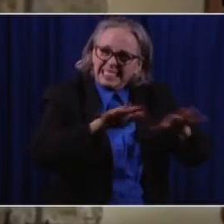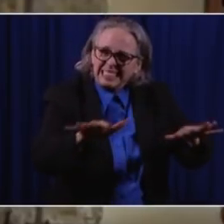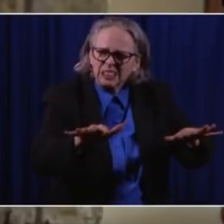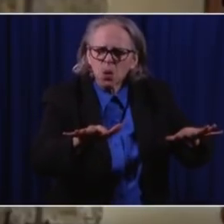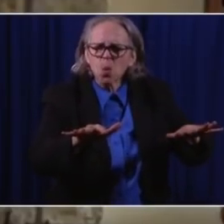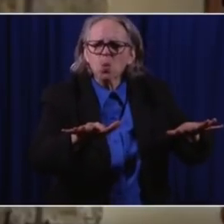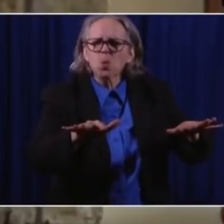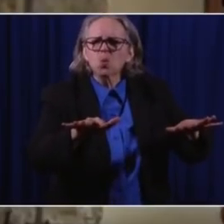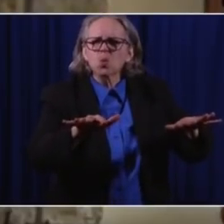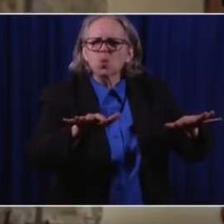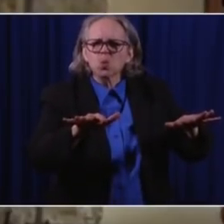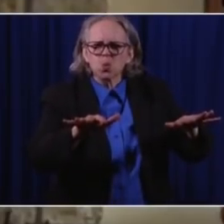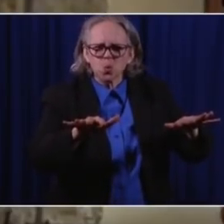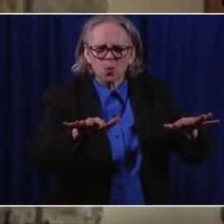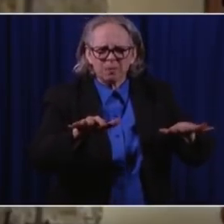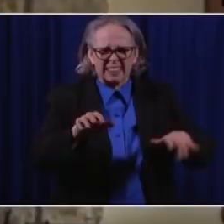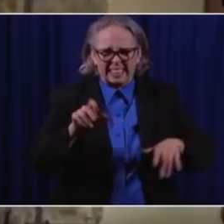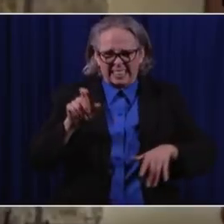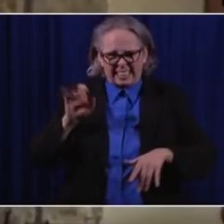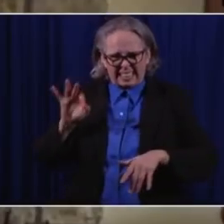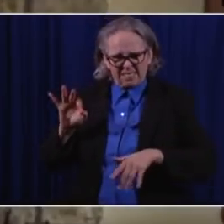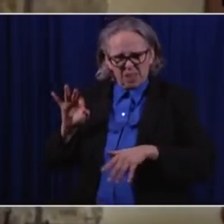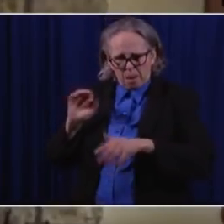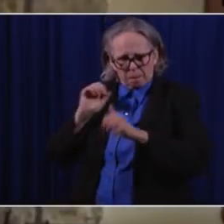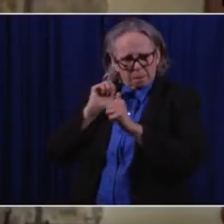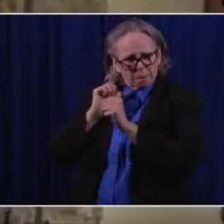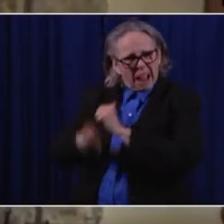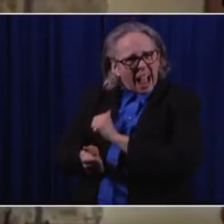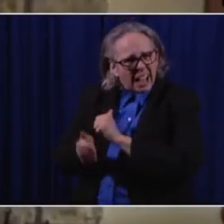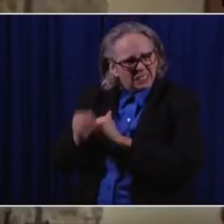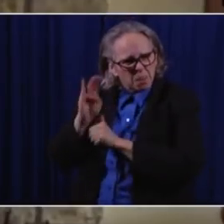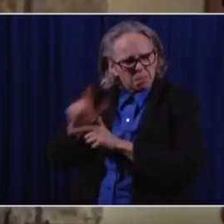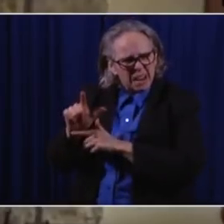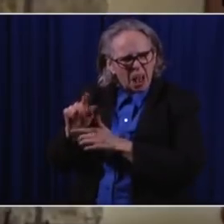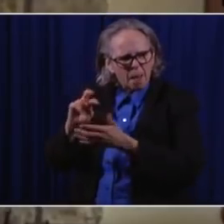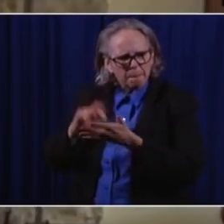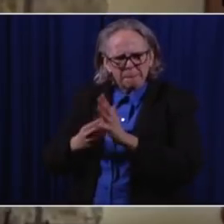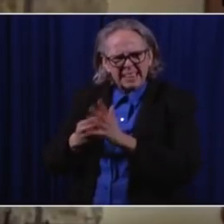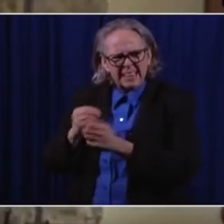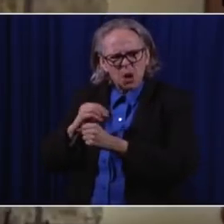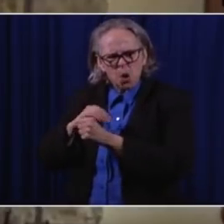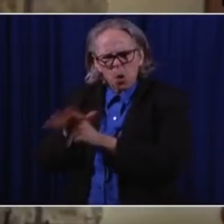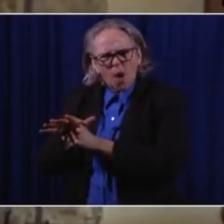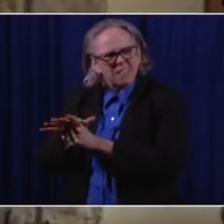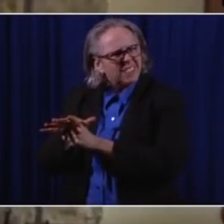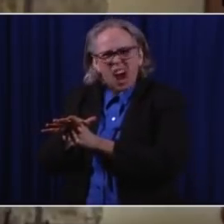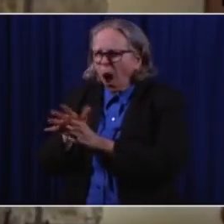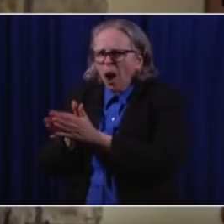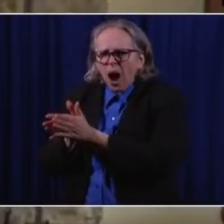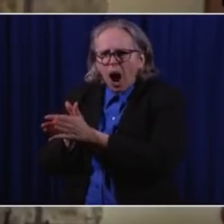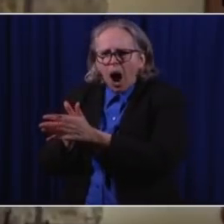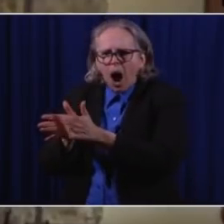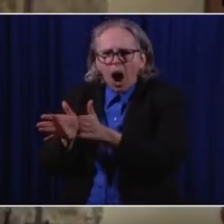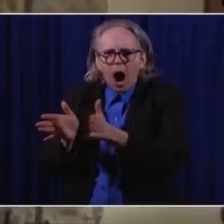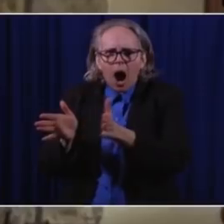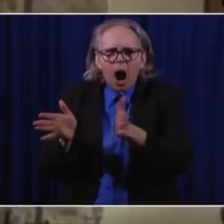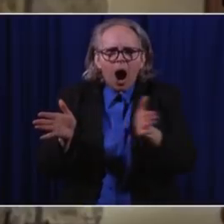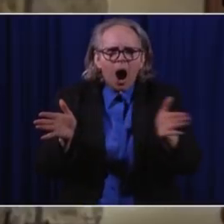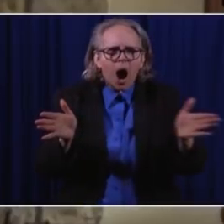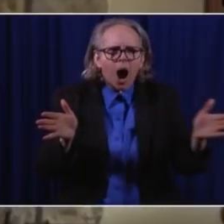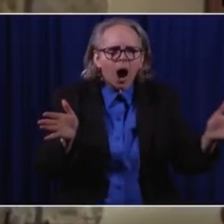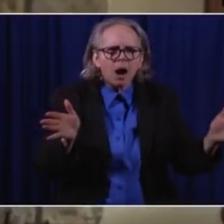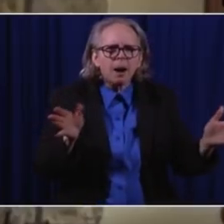for today, not just for this governor, but for someone else in other times and other circumstances.